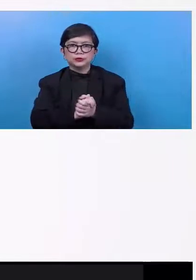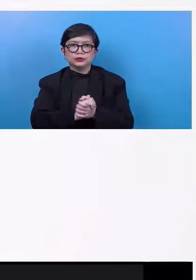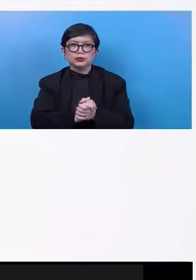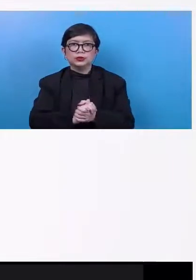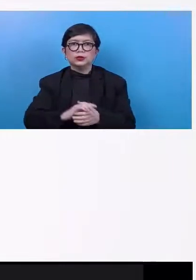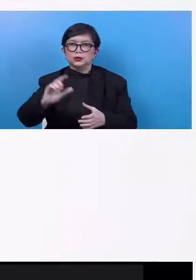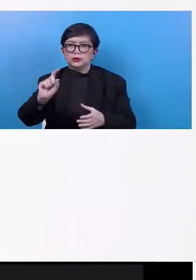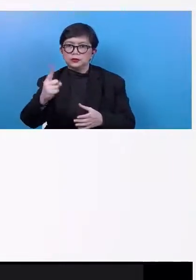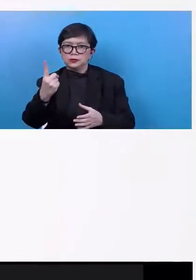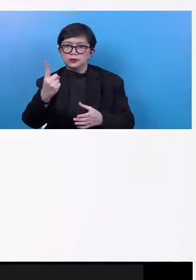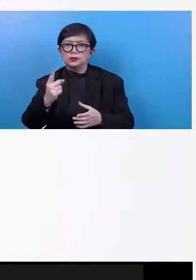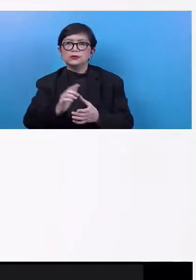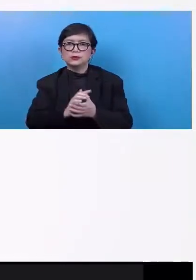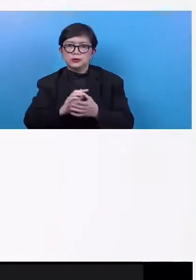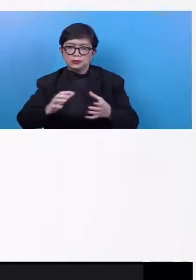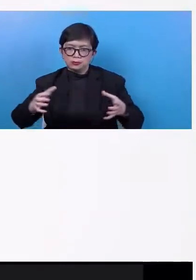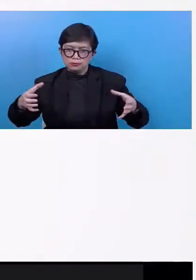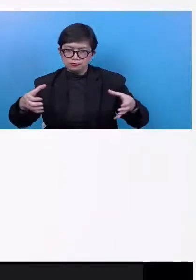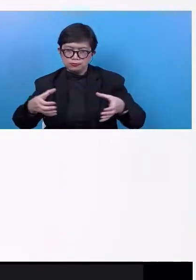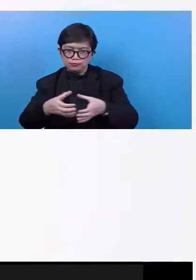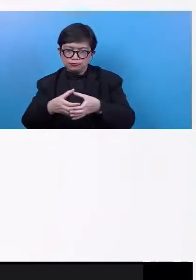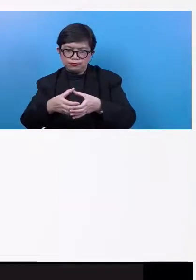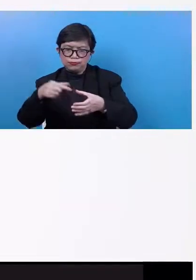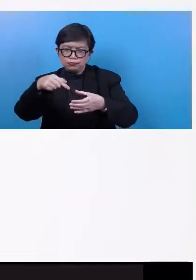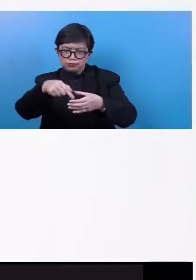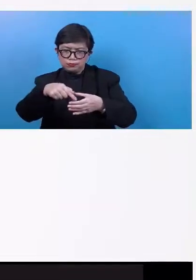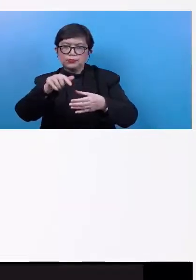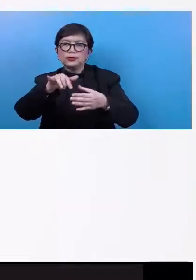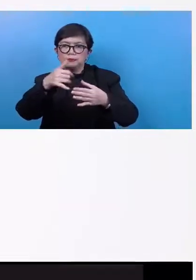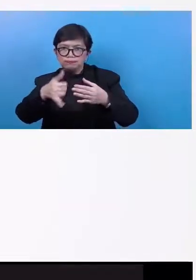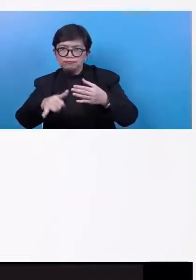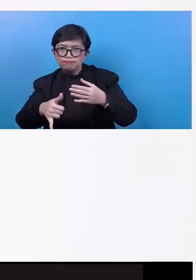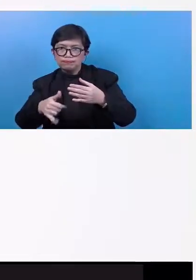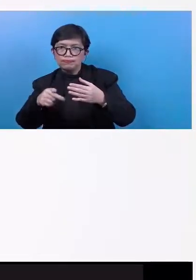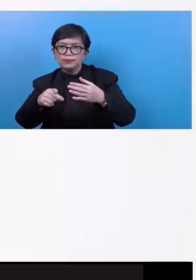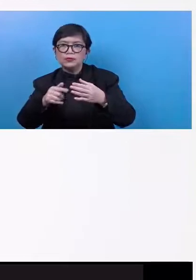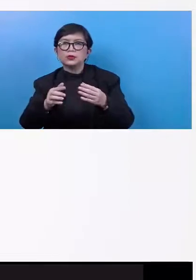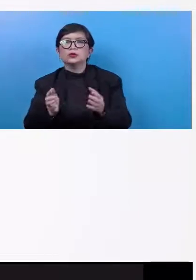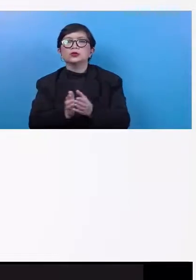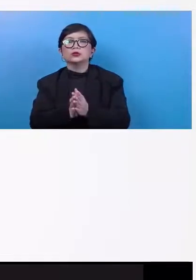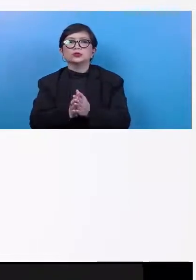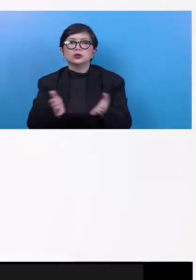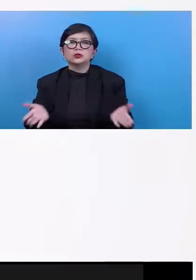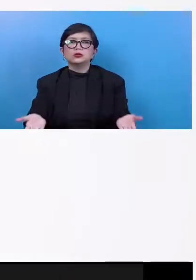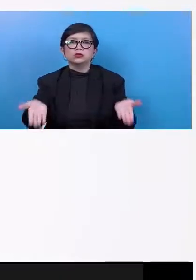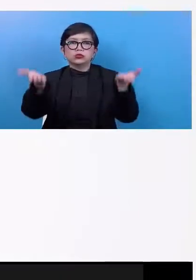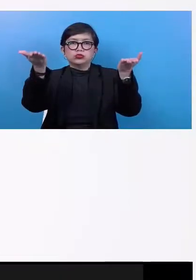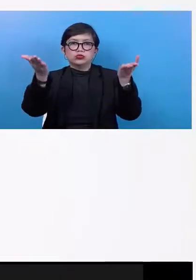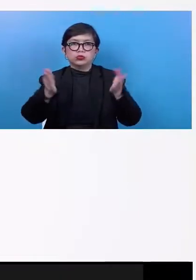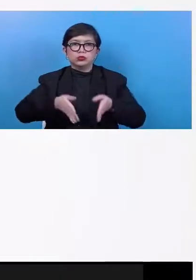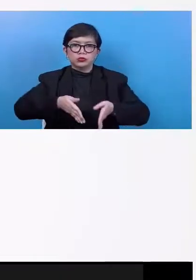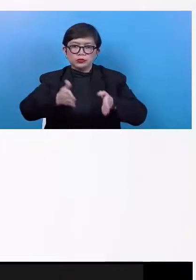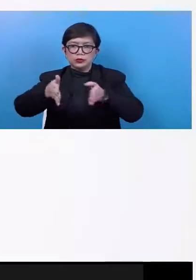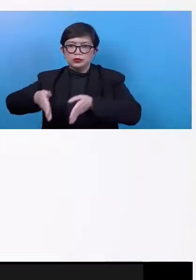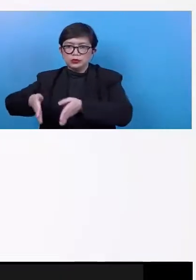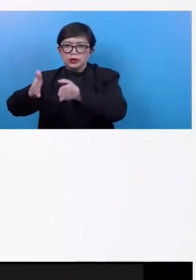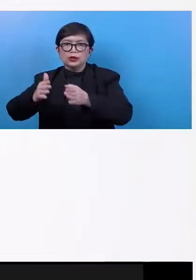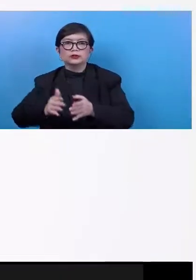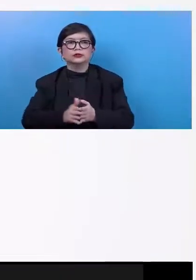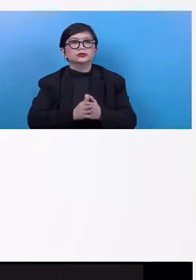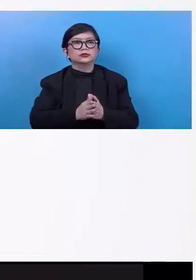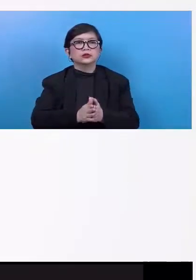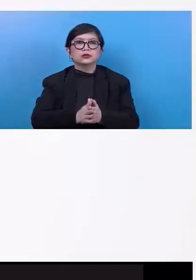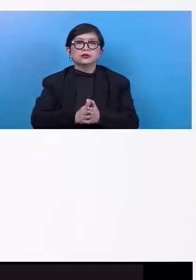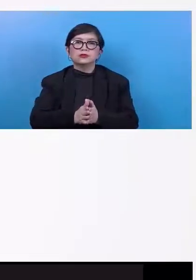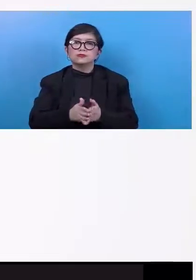also building that infrastructure. Now, one of the critical things that is being talked of is financing. In my understanding,